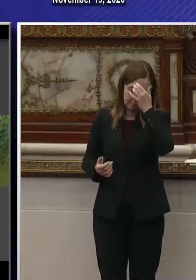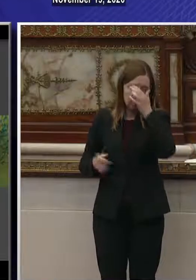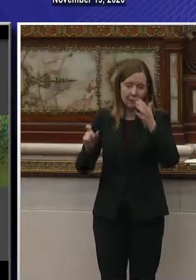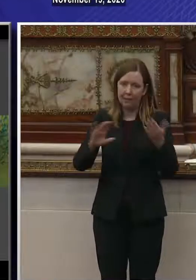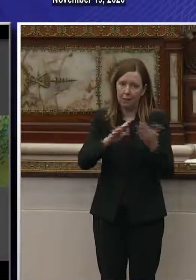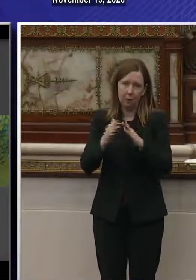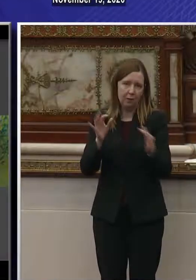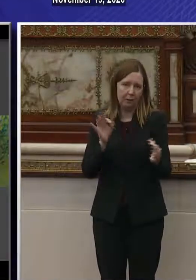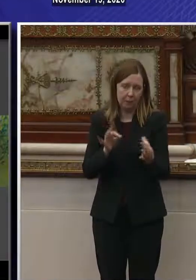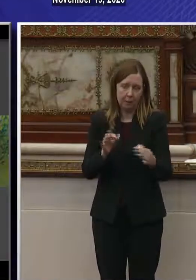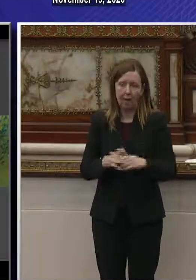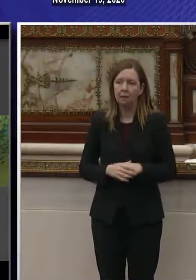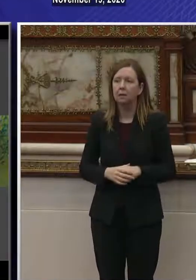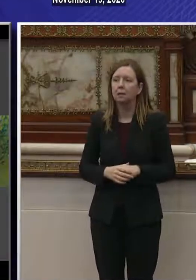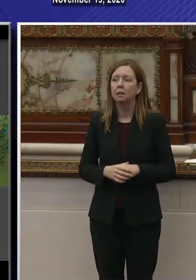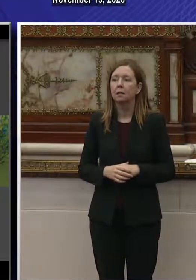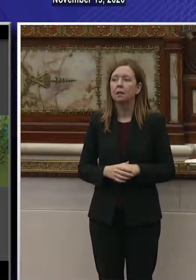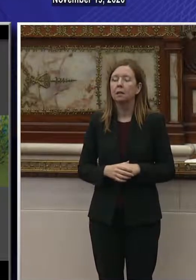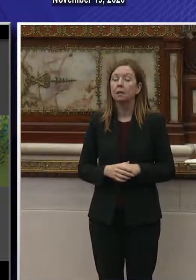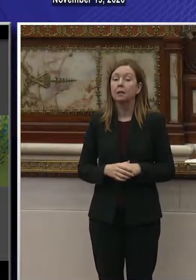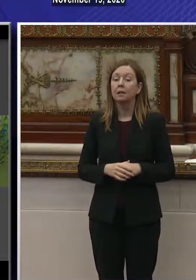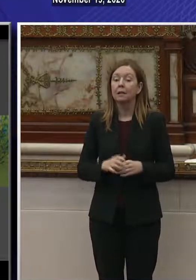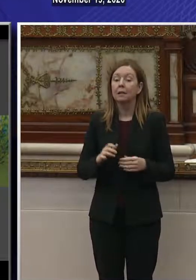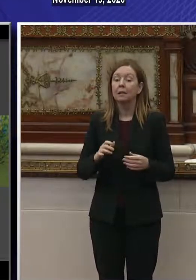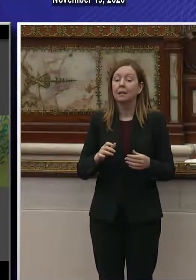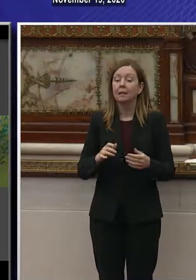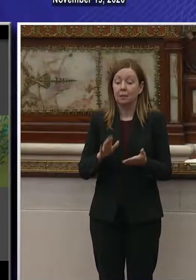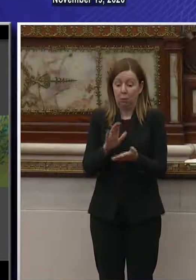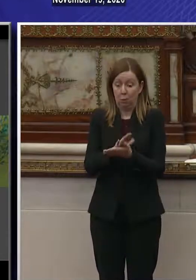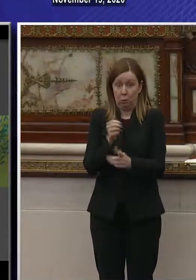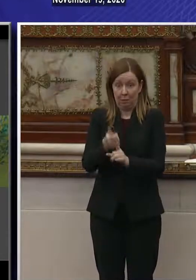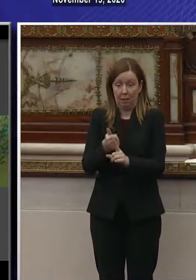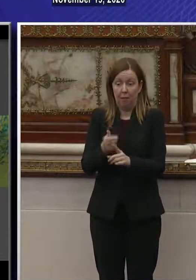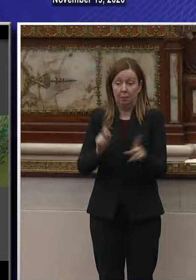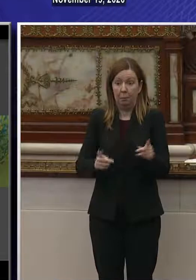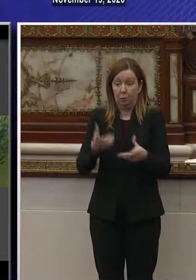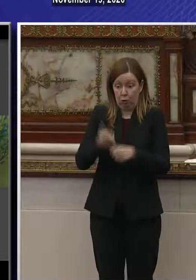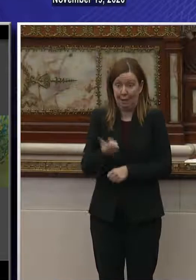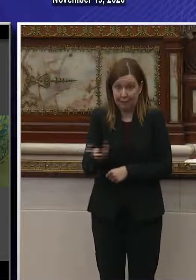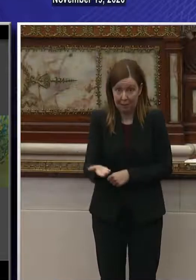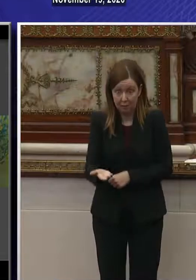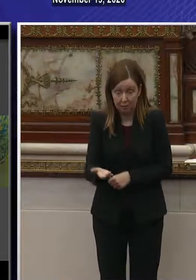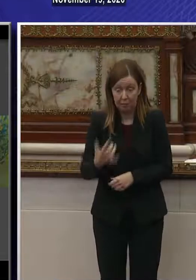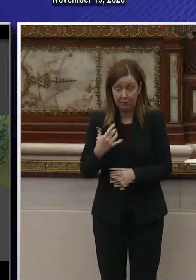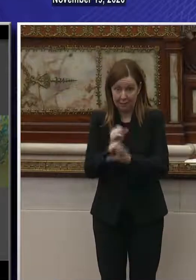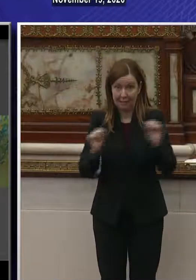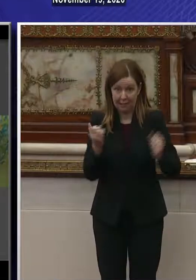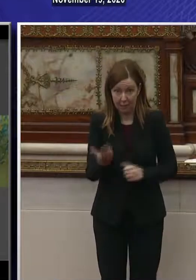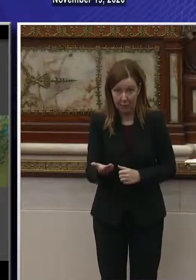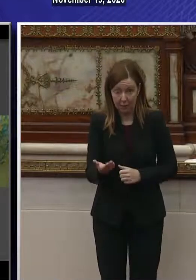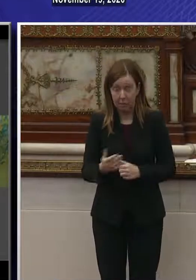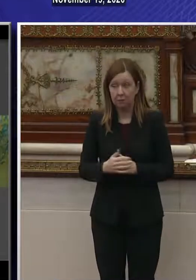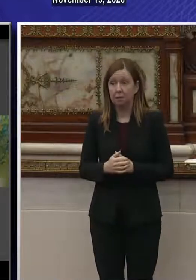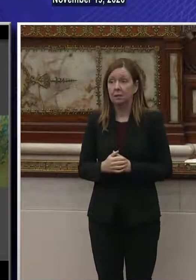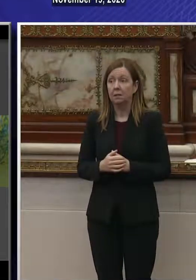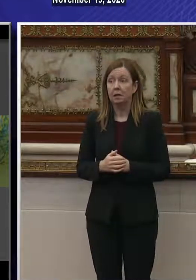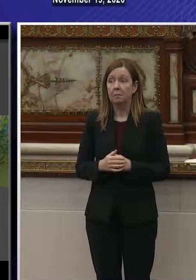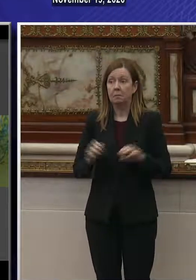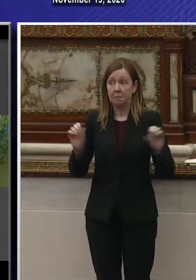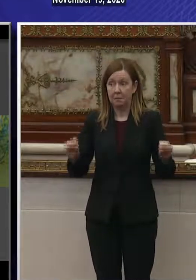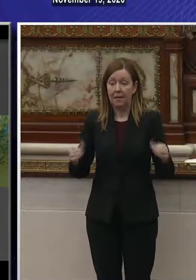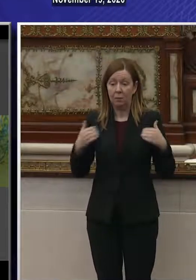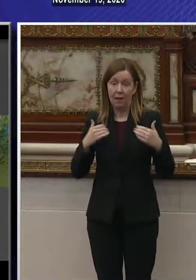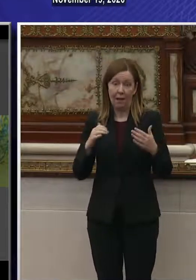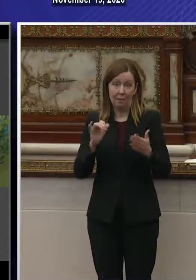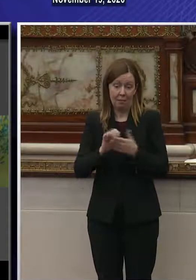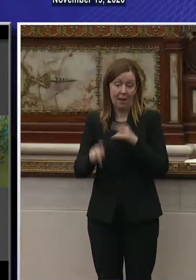input, is that a place of trust? Is that a place where people feel safe? Is that a place where we can have those